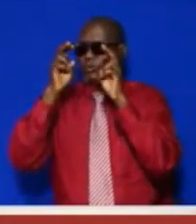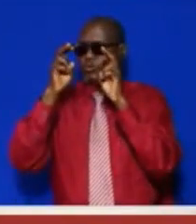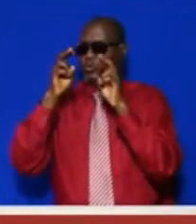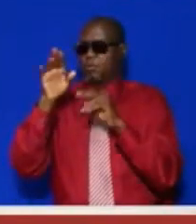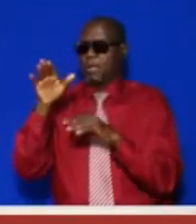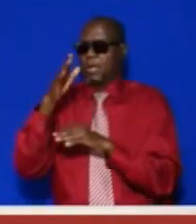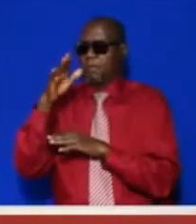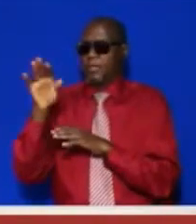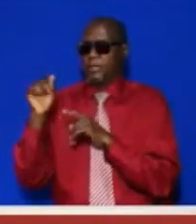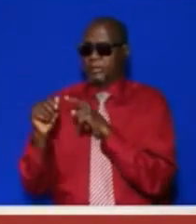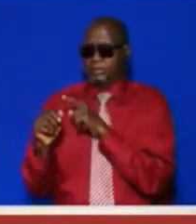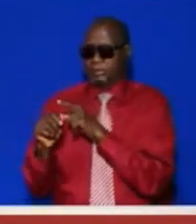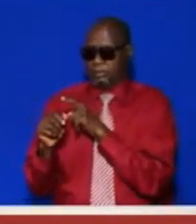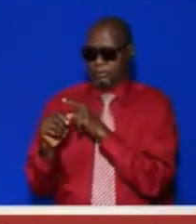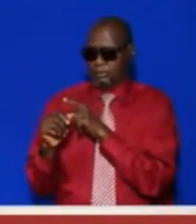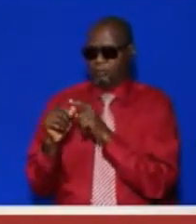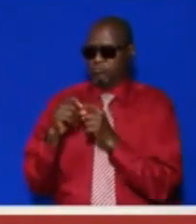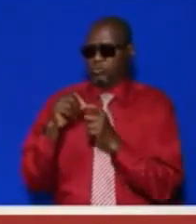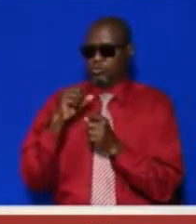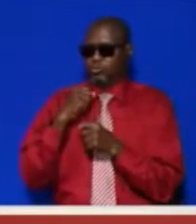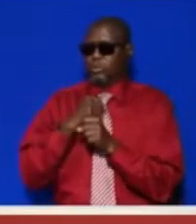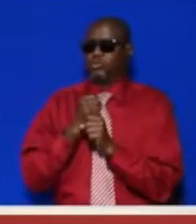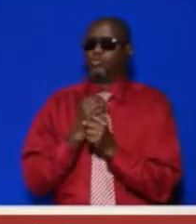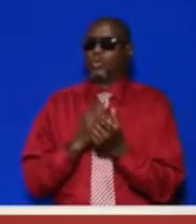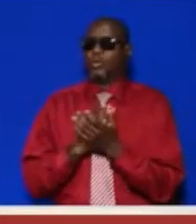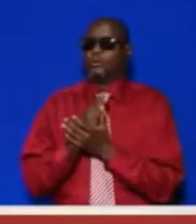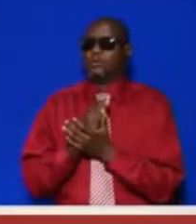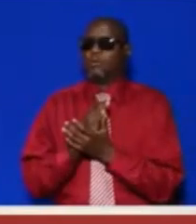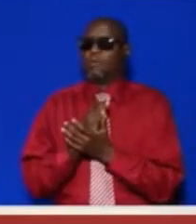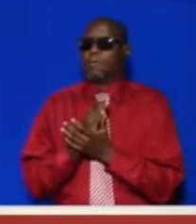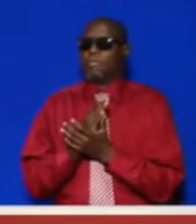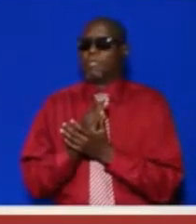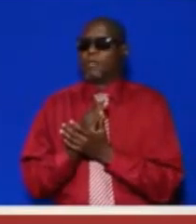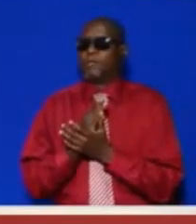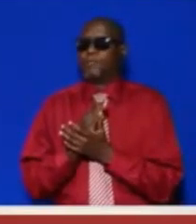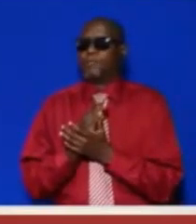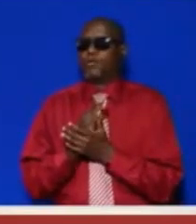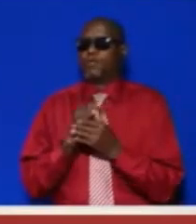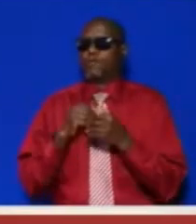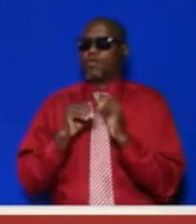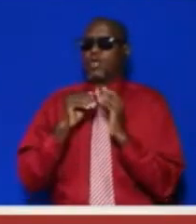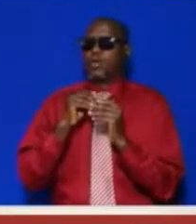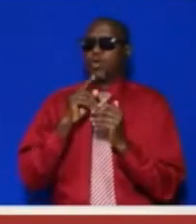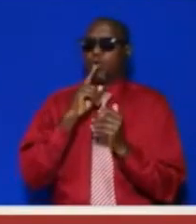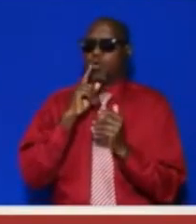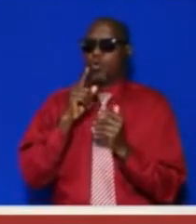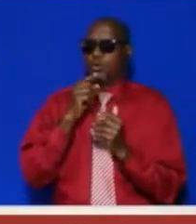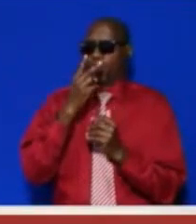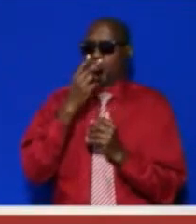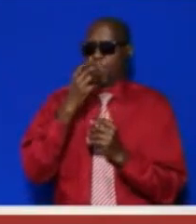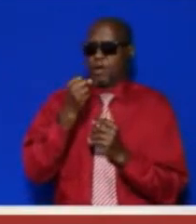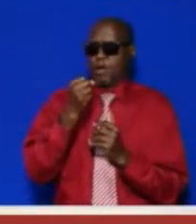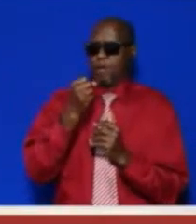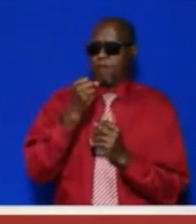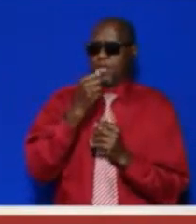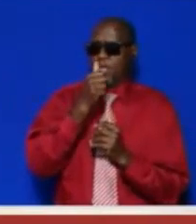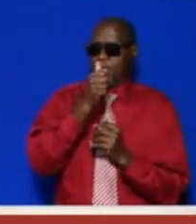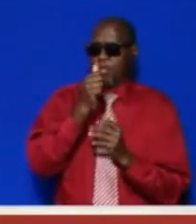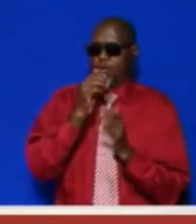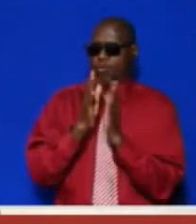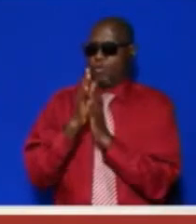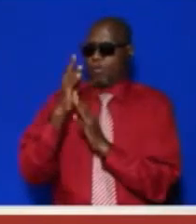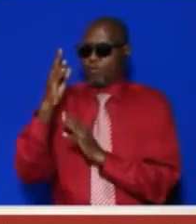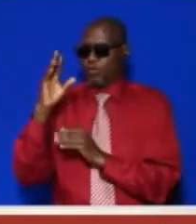Parliament ensure, pursuant to Standing Order 25A and 40, and